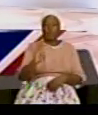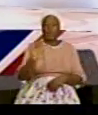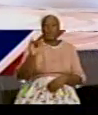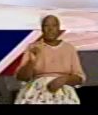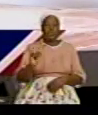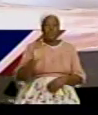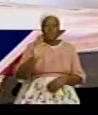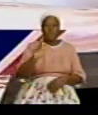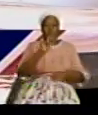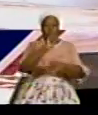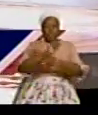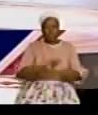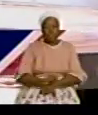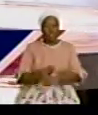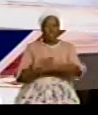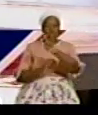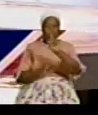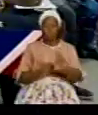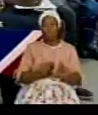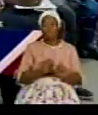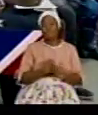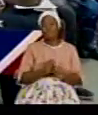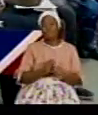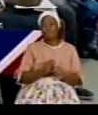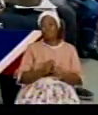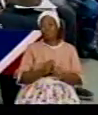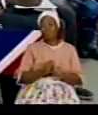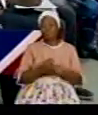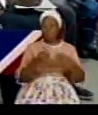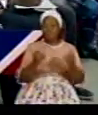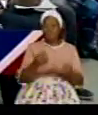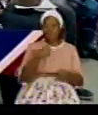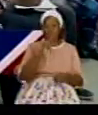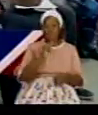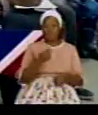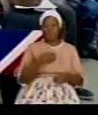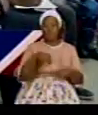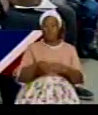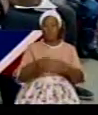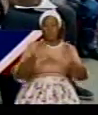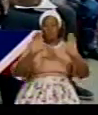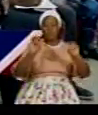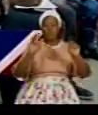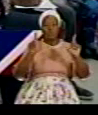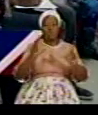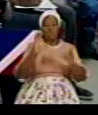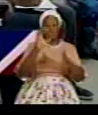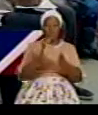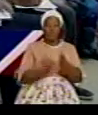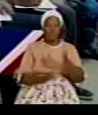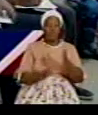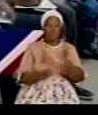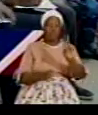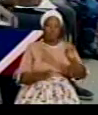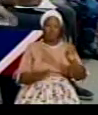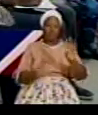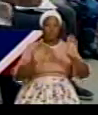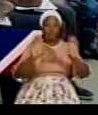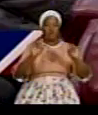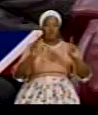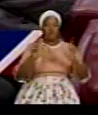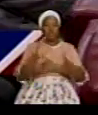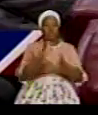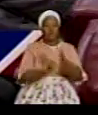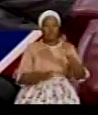your tradition? It tells us in Colossians chapter 2, reading from